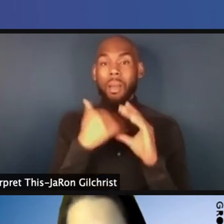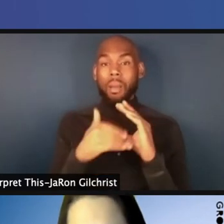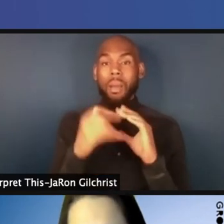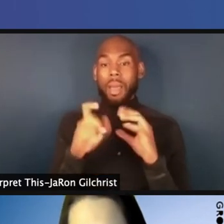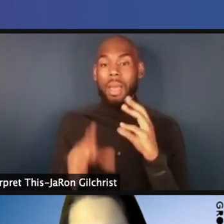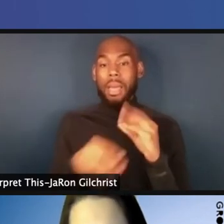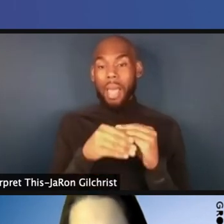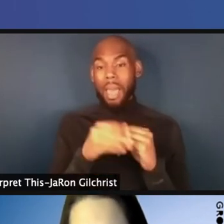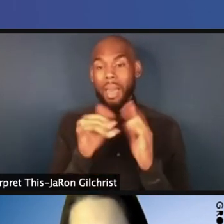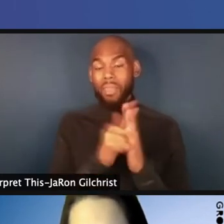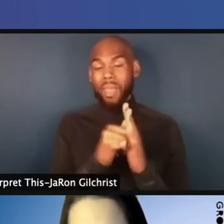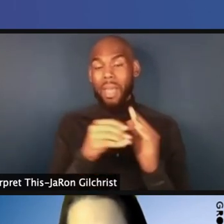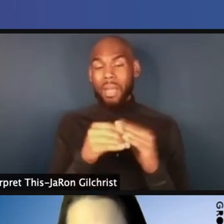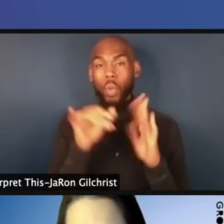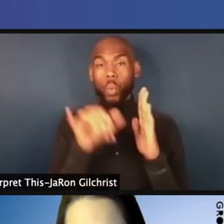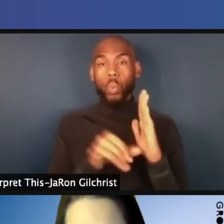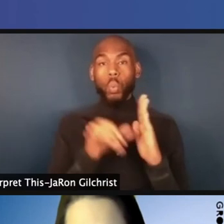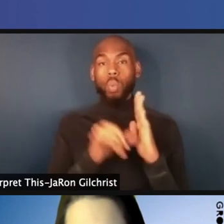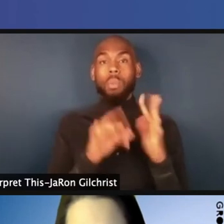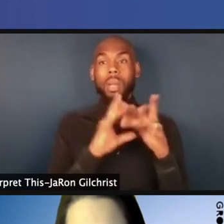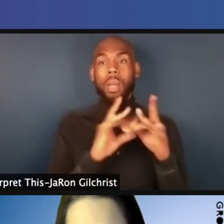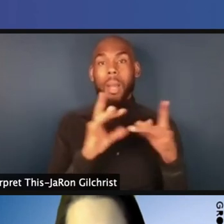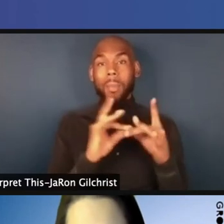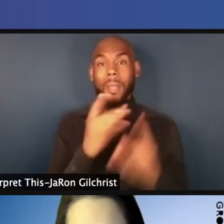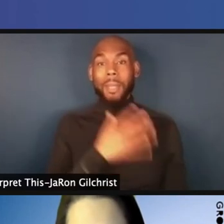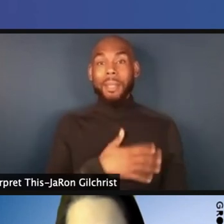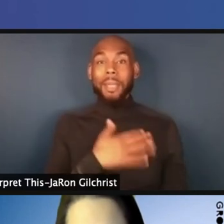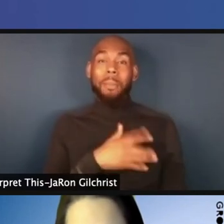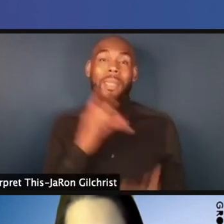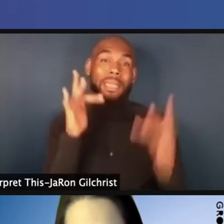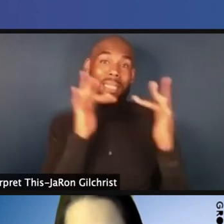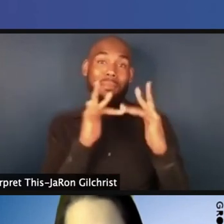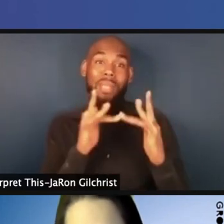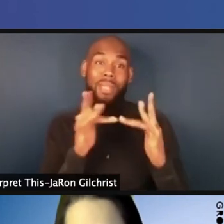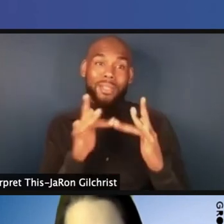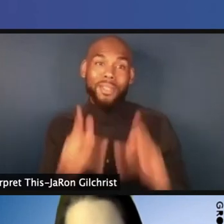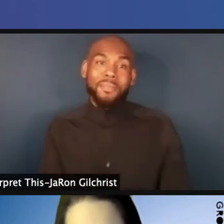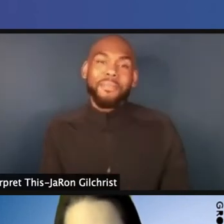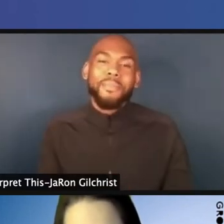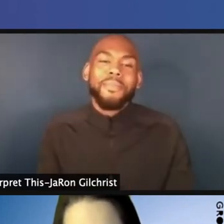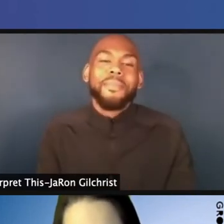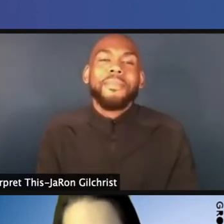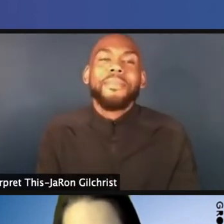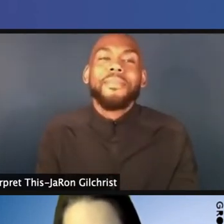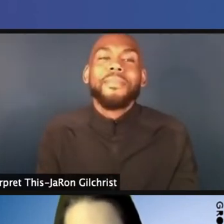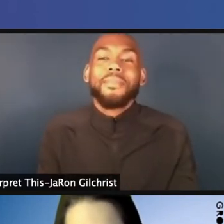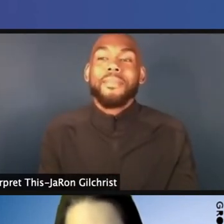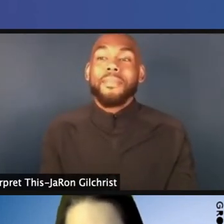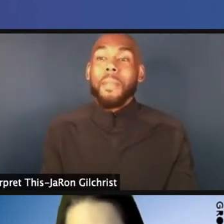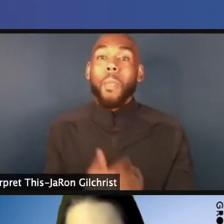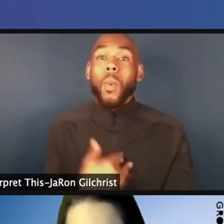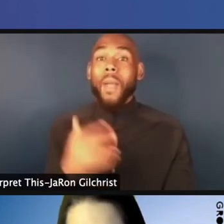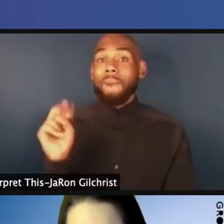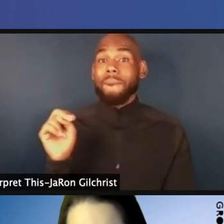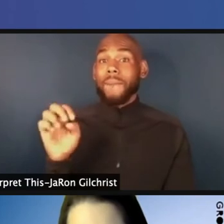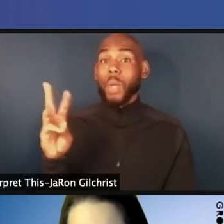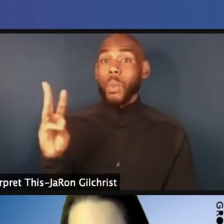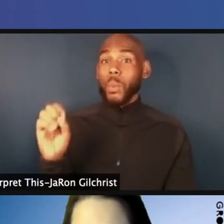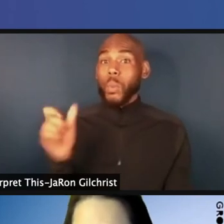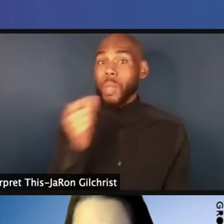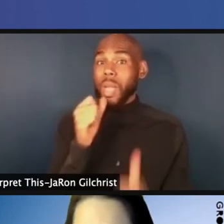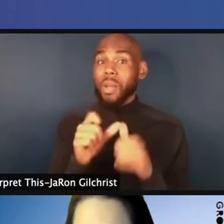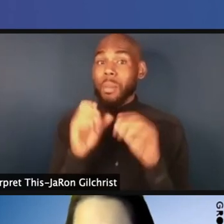the YouTube comments. Like we just, please keep in touch. Yes, we have a newsletter, so I'm putting our email